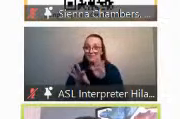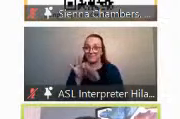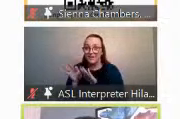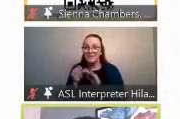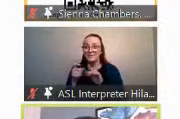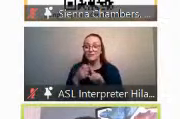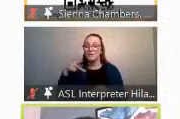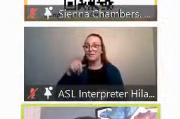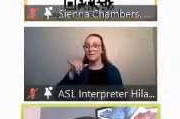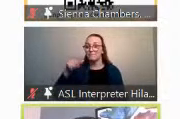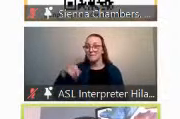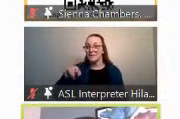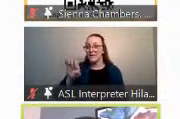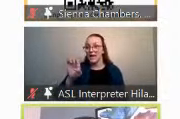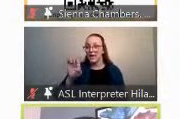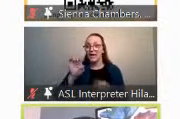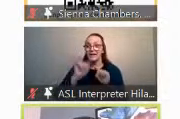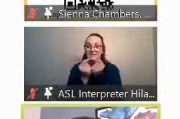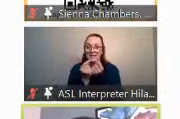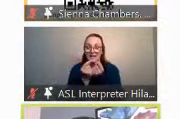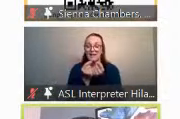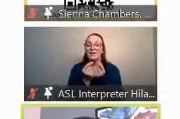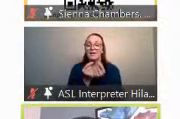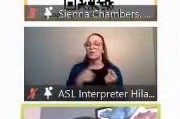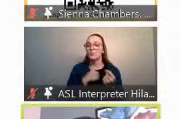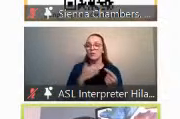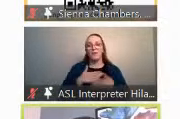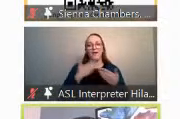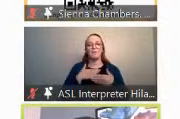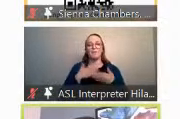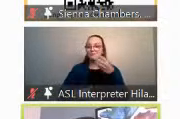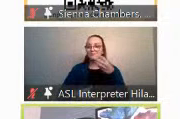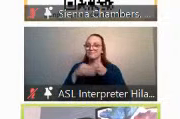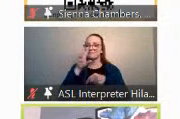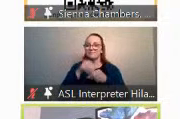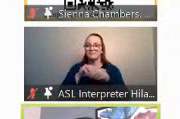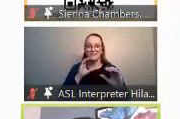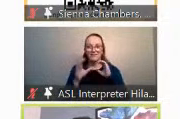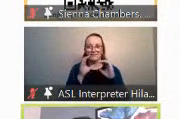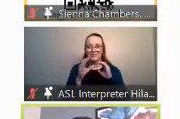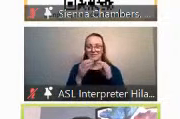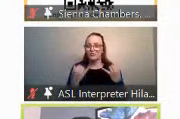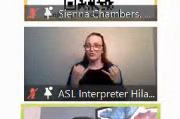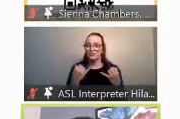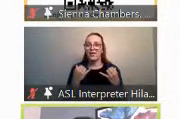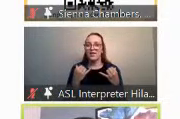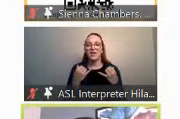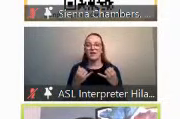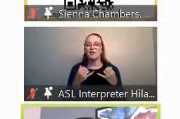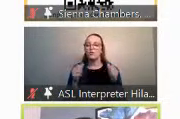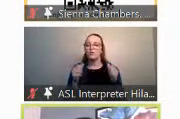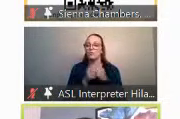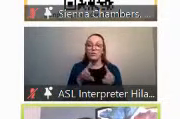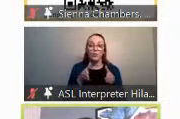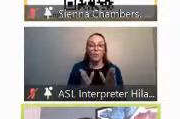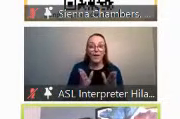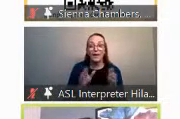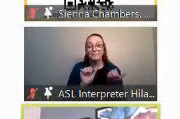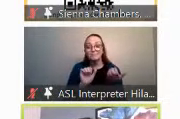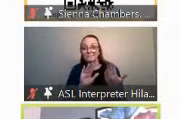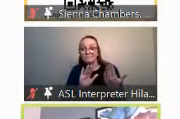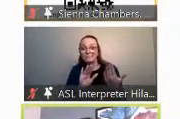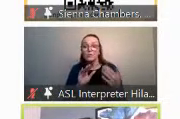team. We're really happy to add to this conversation today with a way or strategy to continue